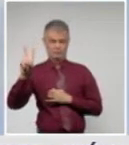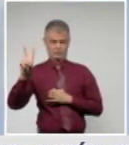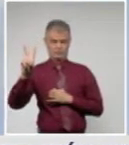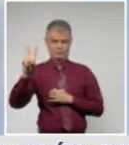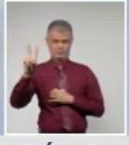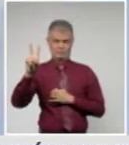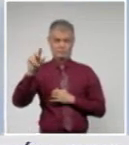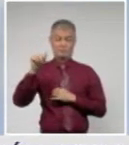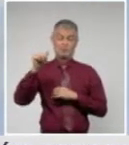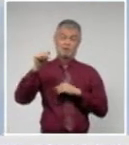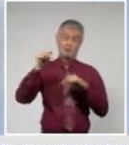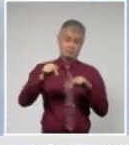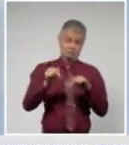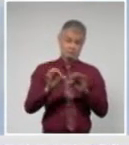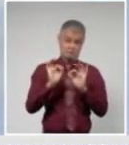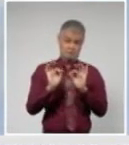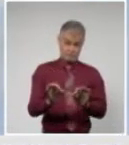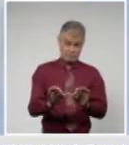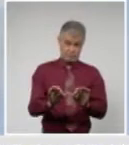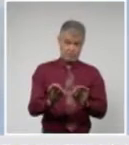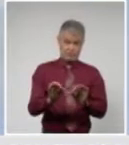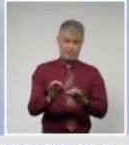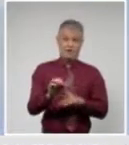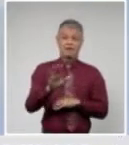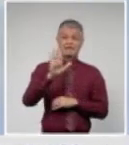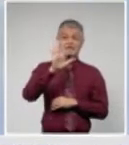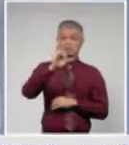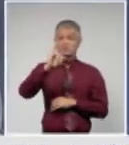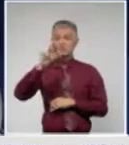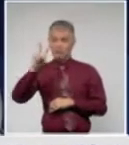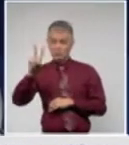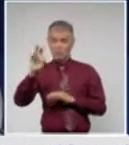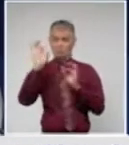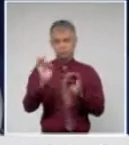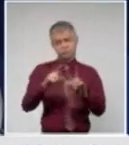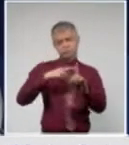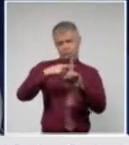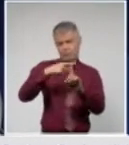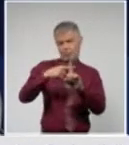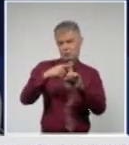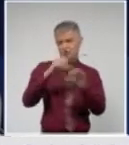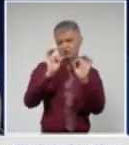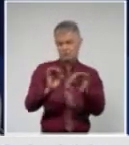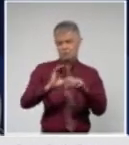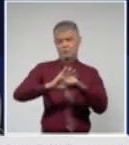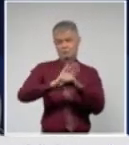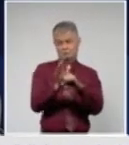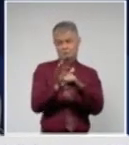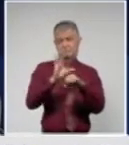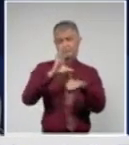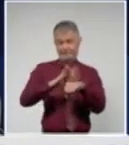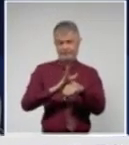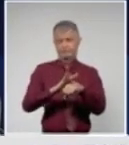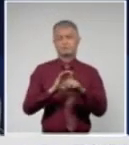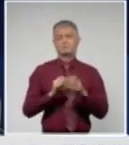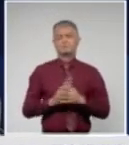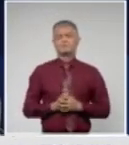1,292 suspected cases and 562 confirmed active